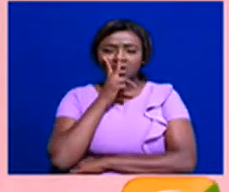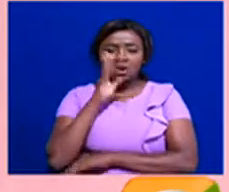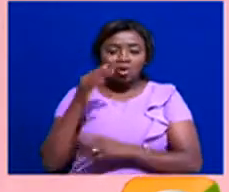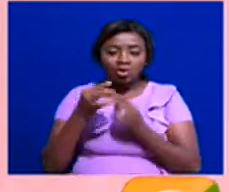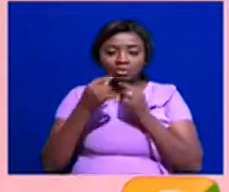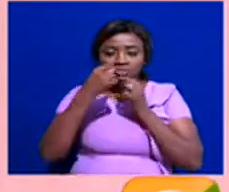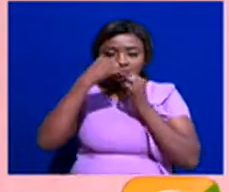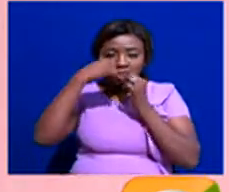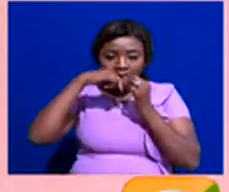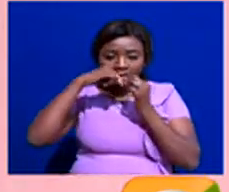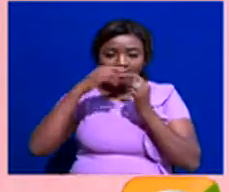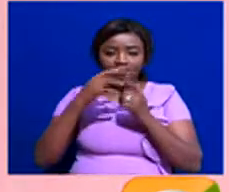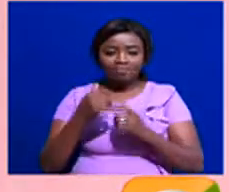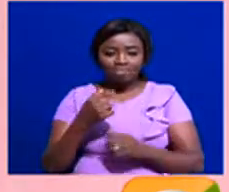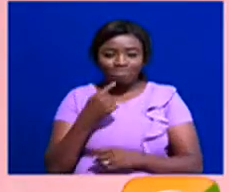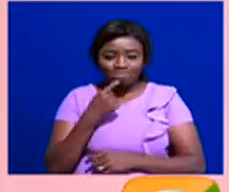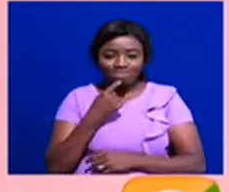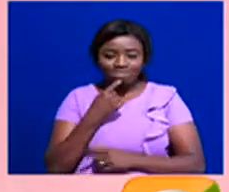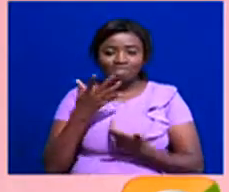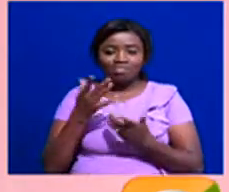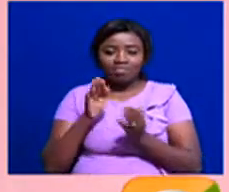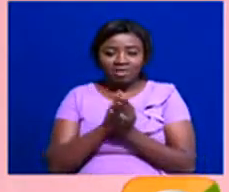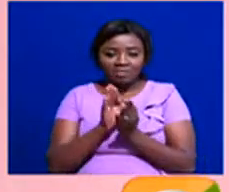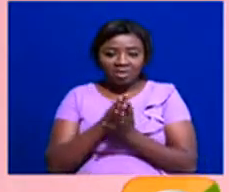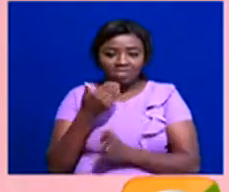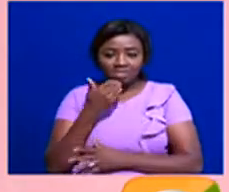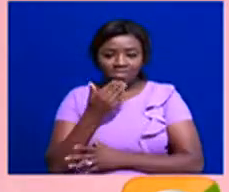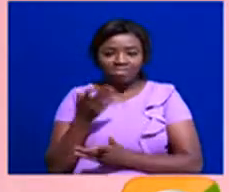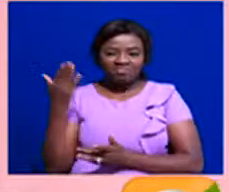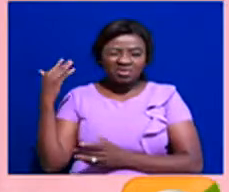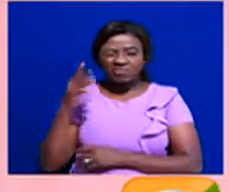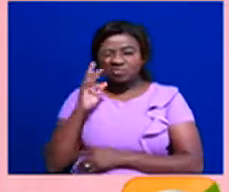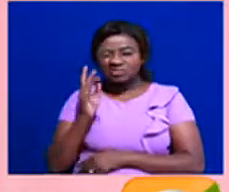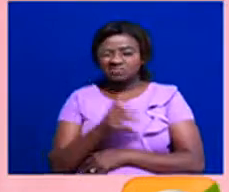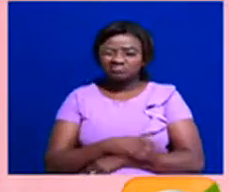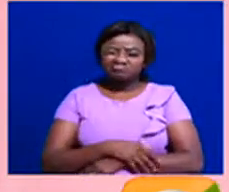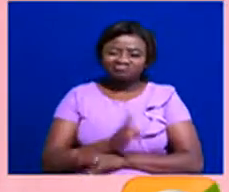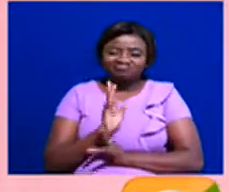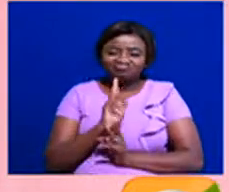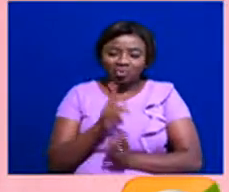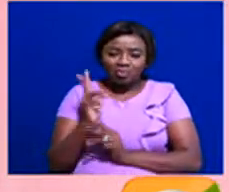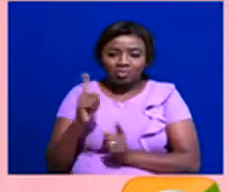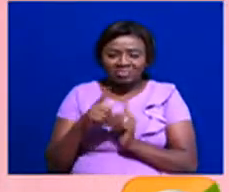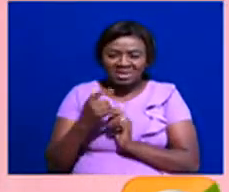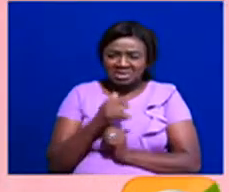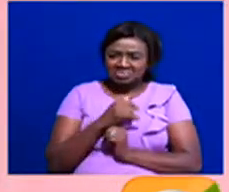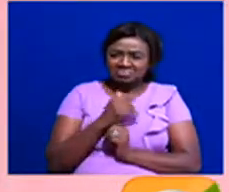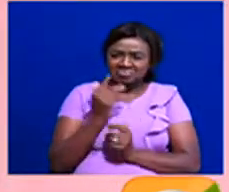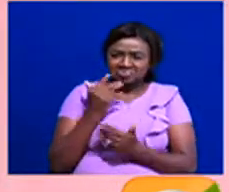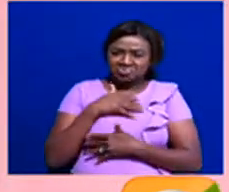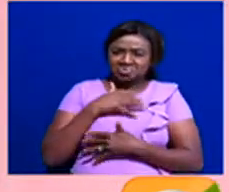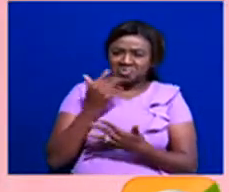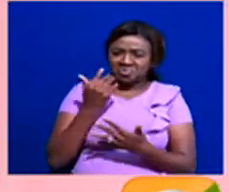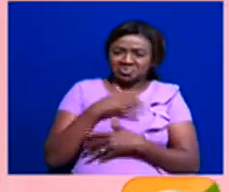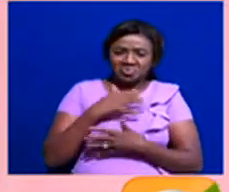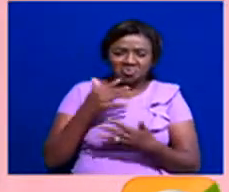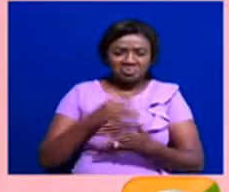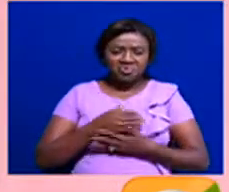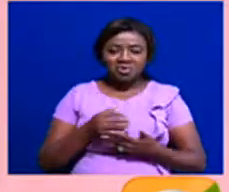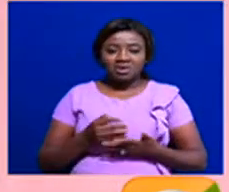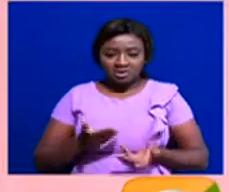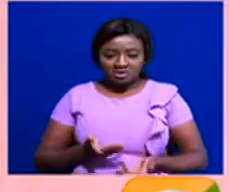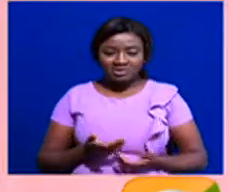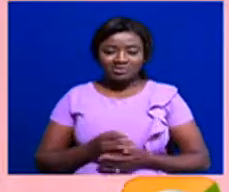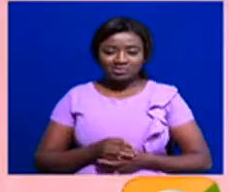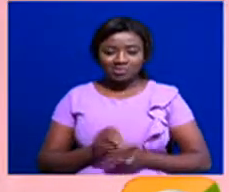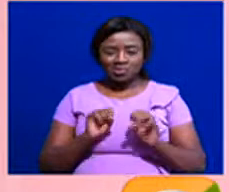and it attracts a lot of attention. Unlike before, it was seen as if it was something charismatic or something like that. So there's a